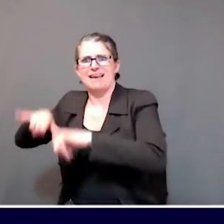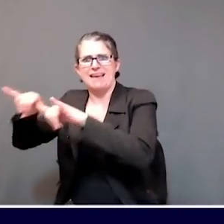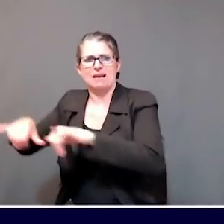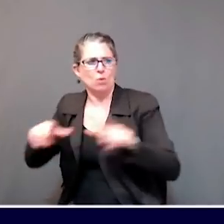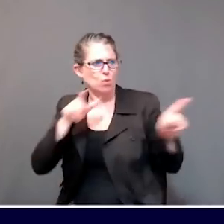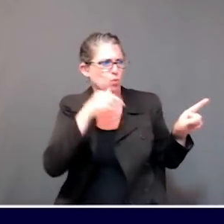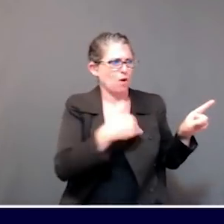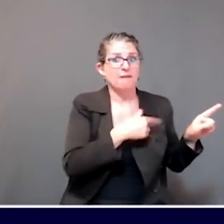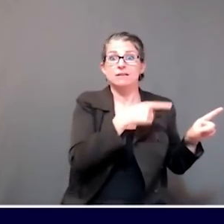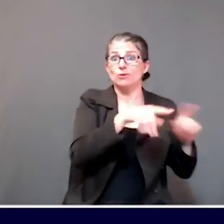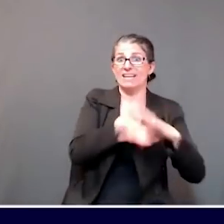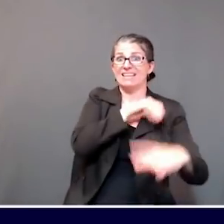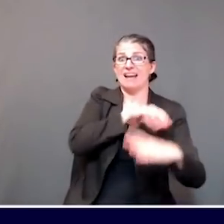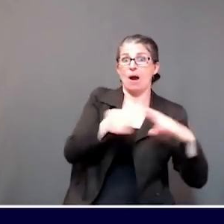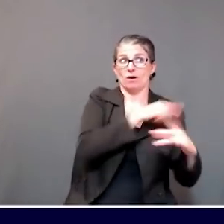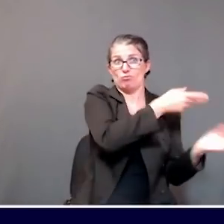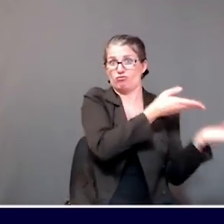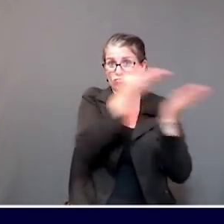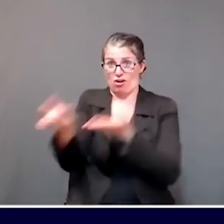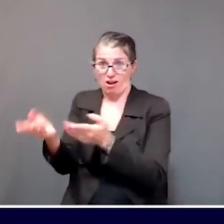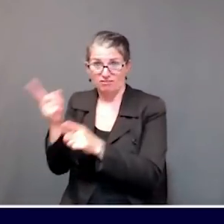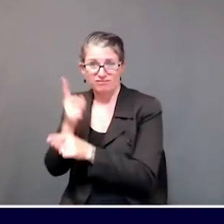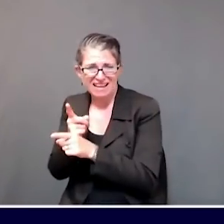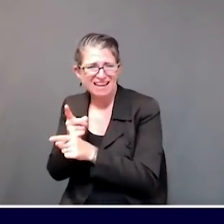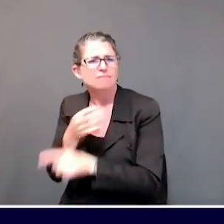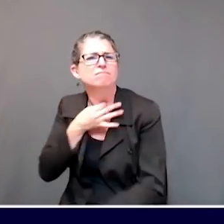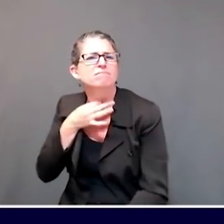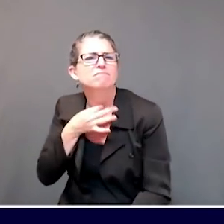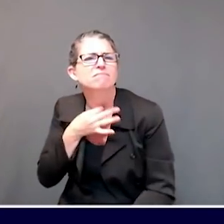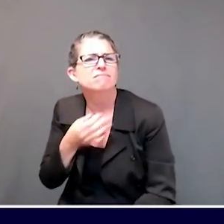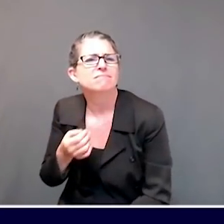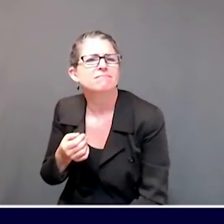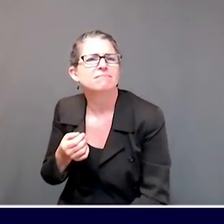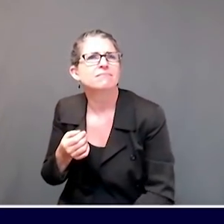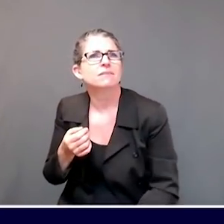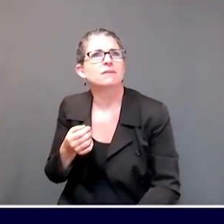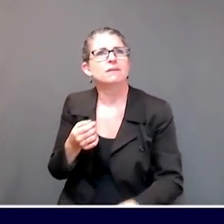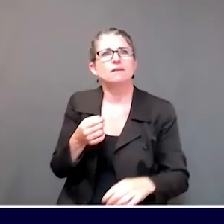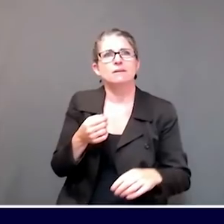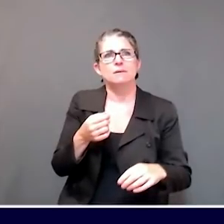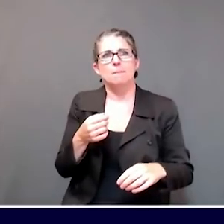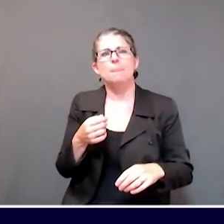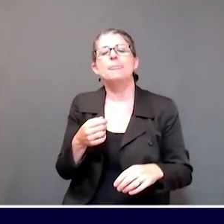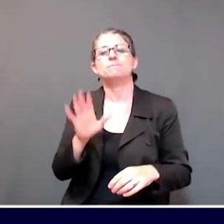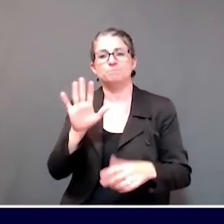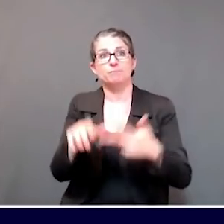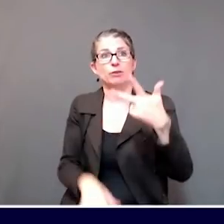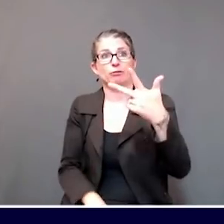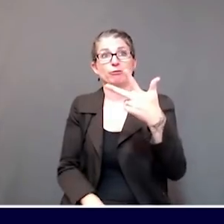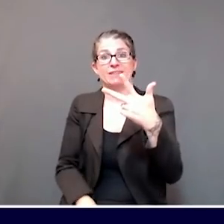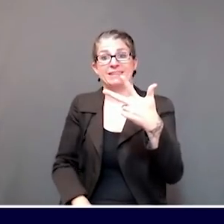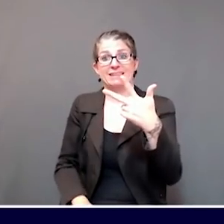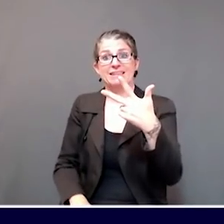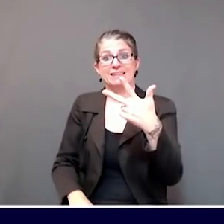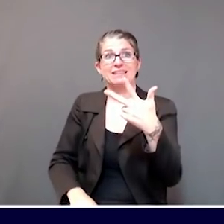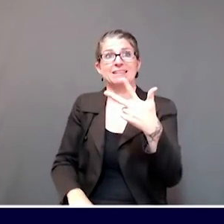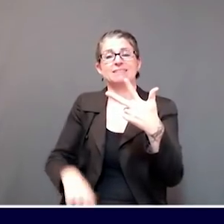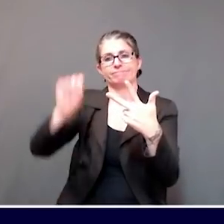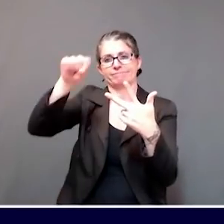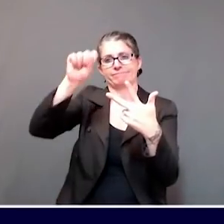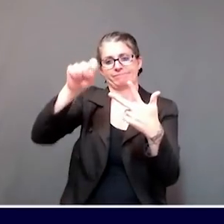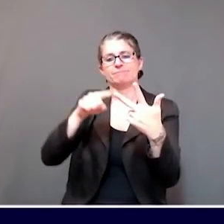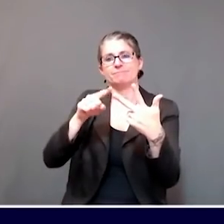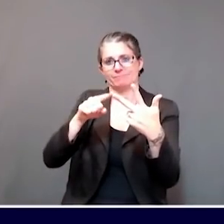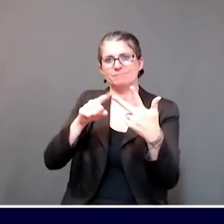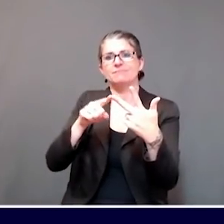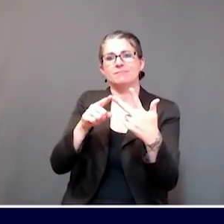Charlie. As to your former question, that number 3 does include the one case that was reported some time ago. And right now,